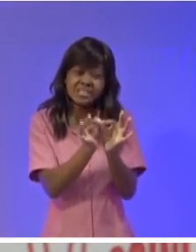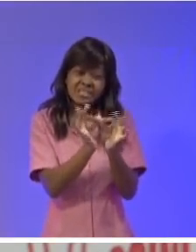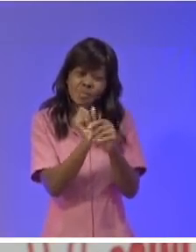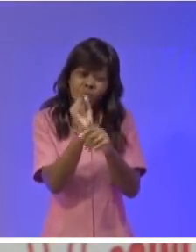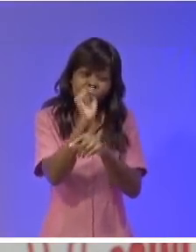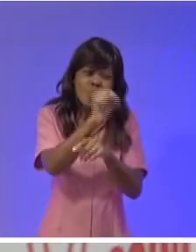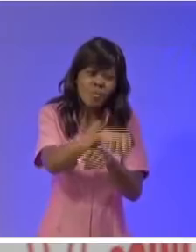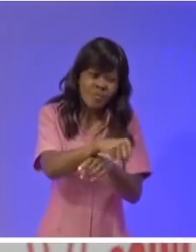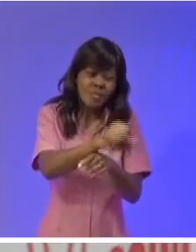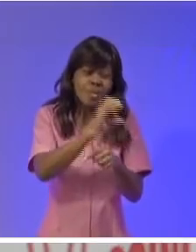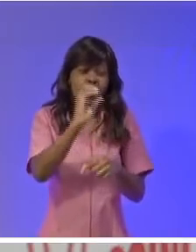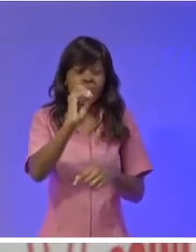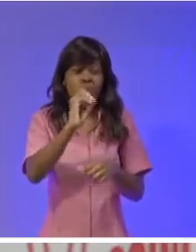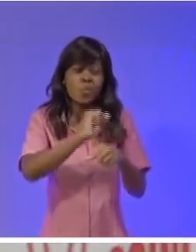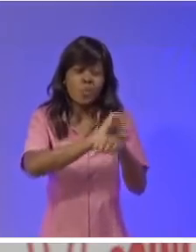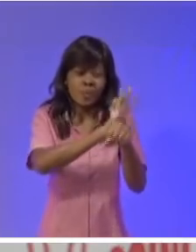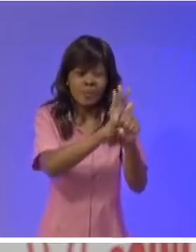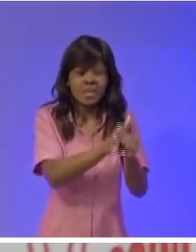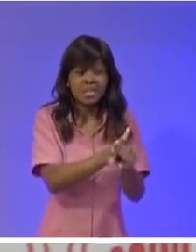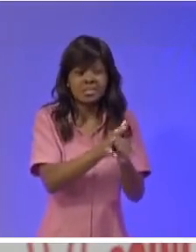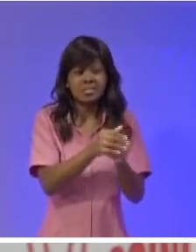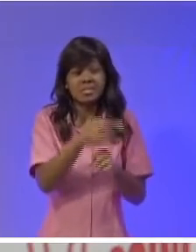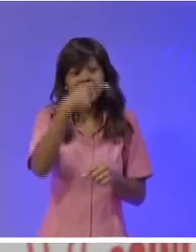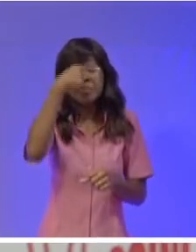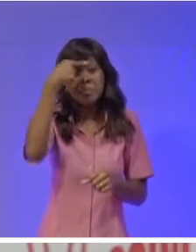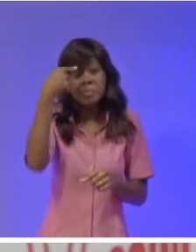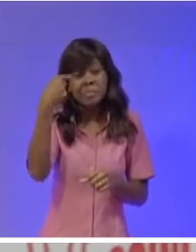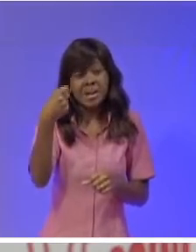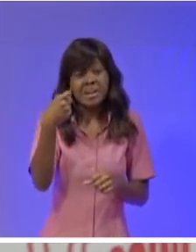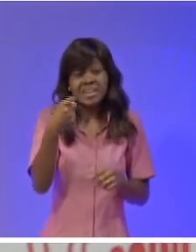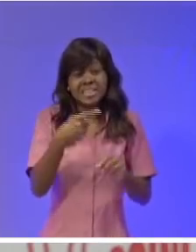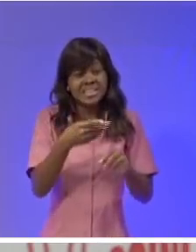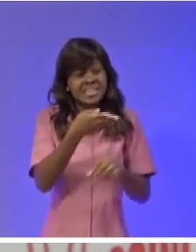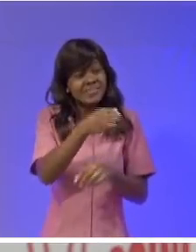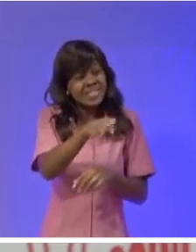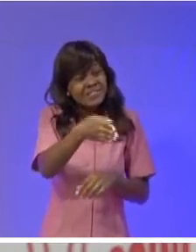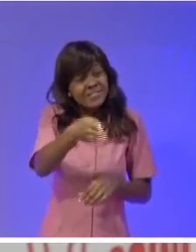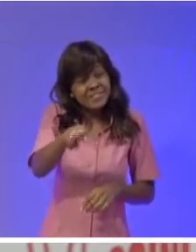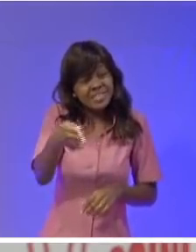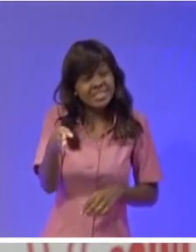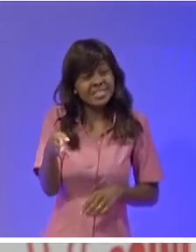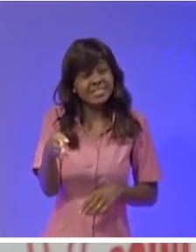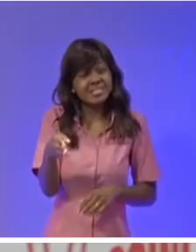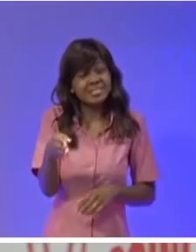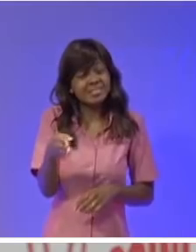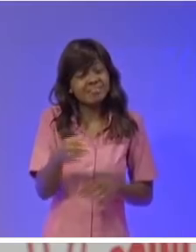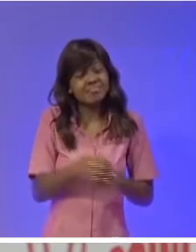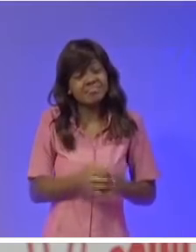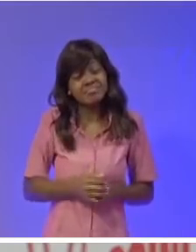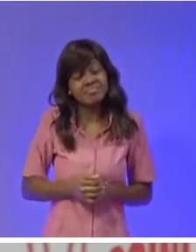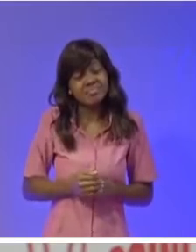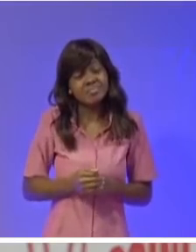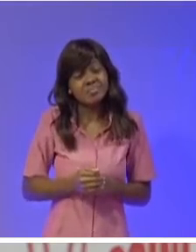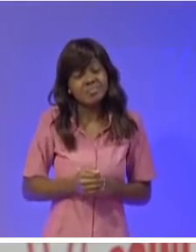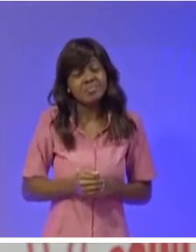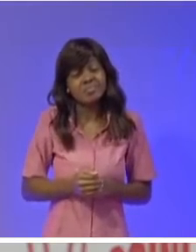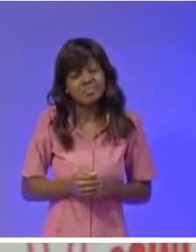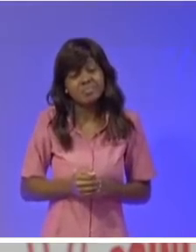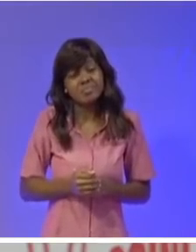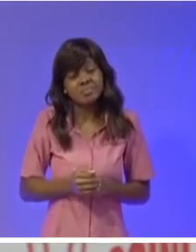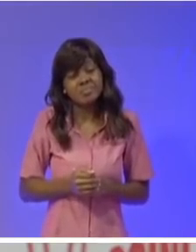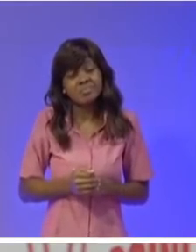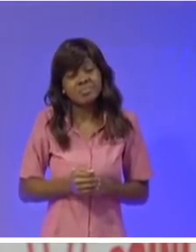variant from the original Wuhan lineage in terms of the number of mutations that is on it. So 28 to